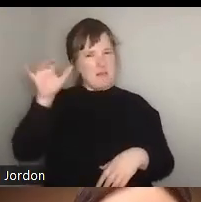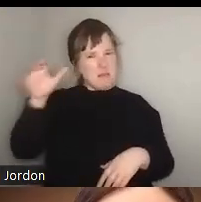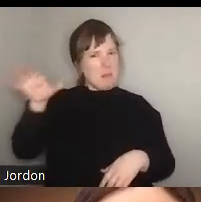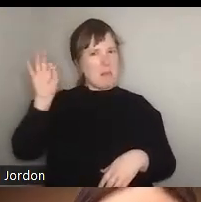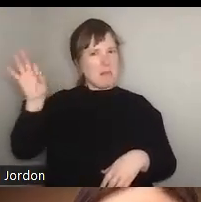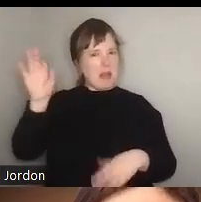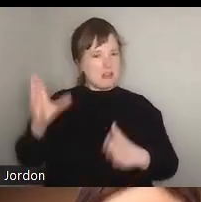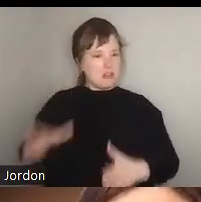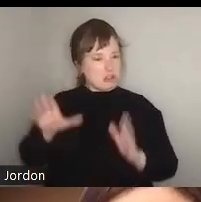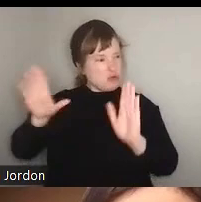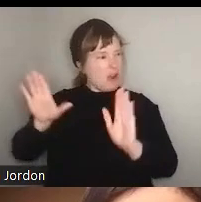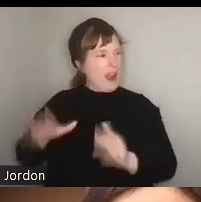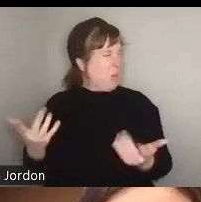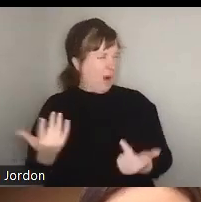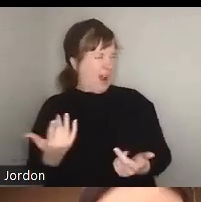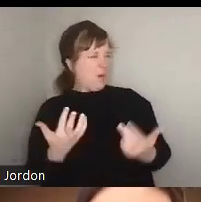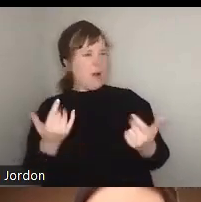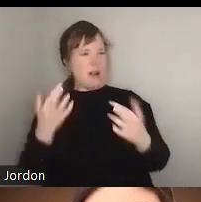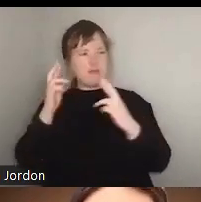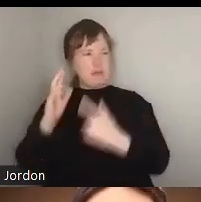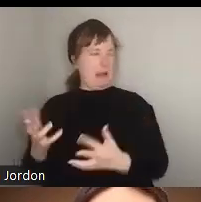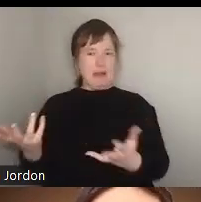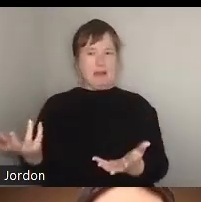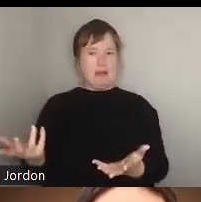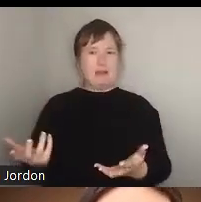and respect?